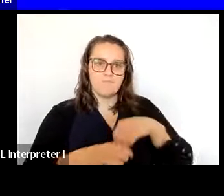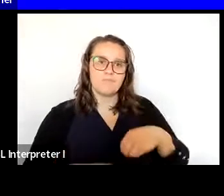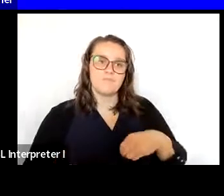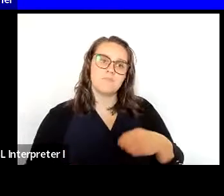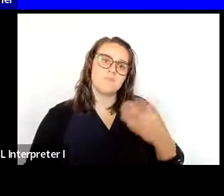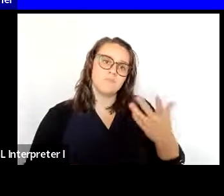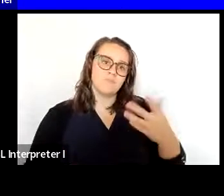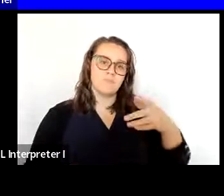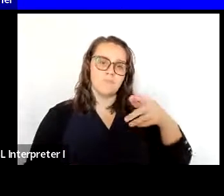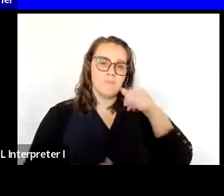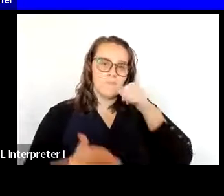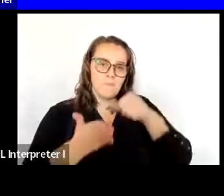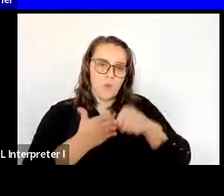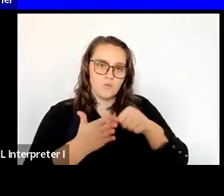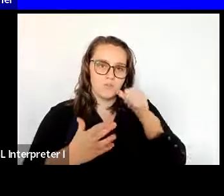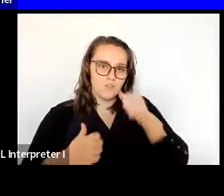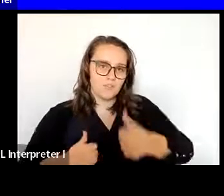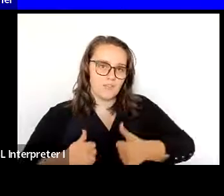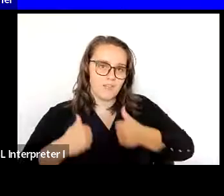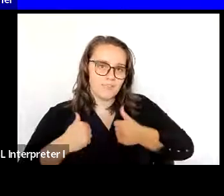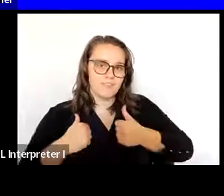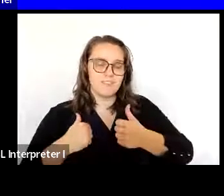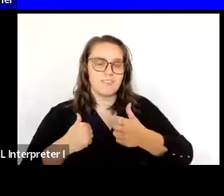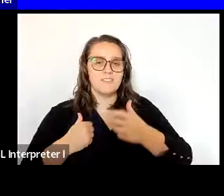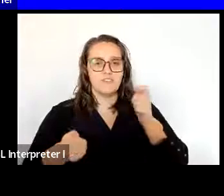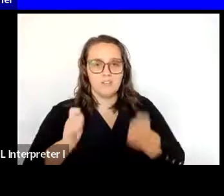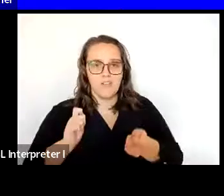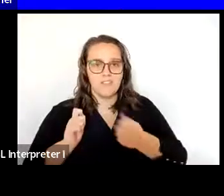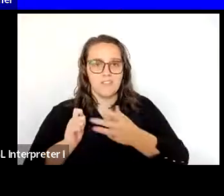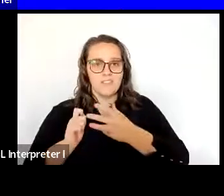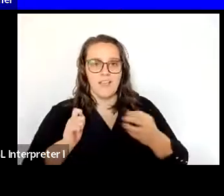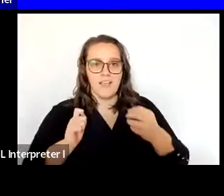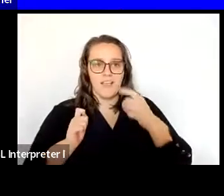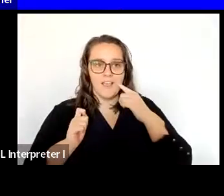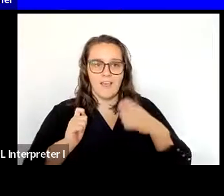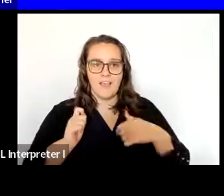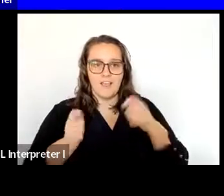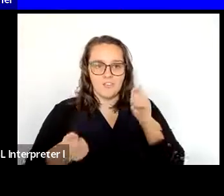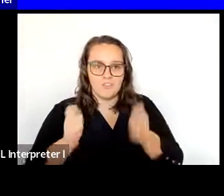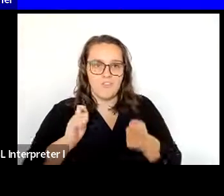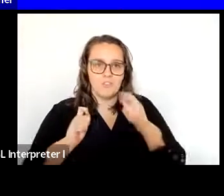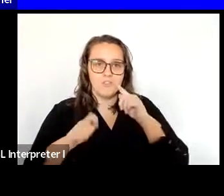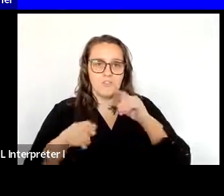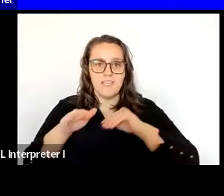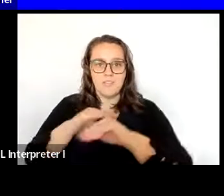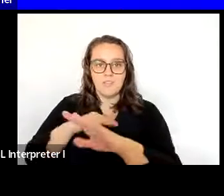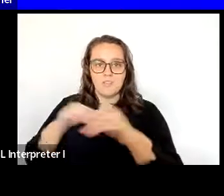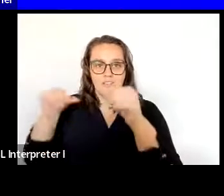and enables the placement of primary entrance to residences or offices.